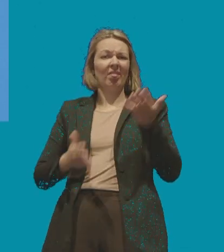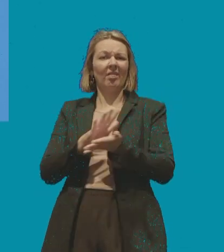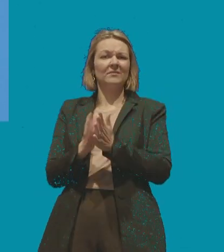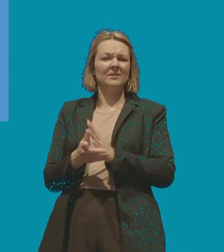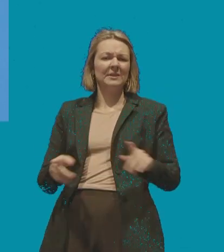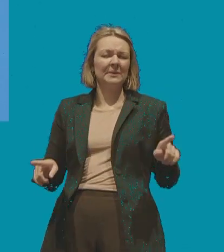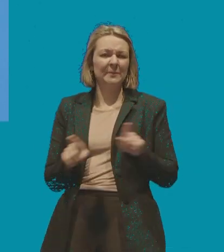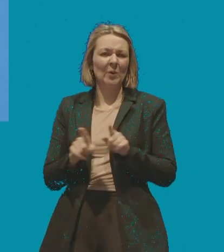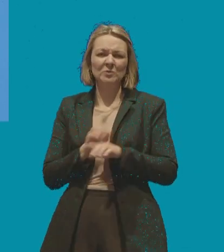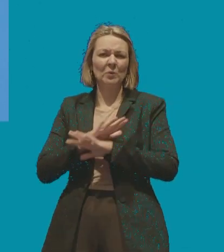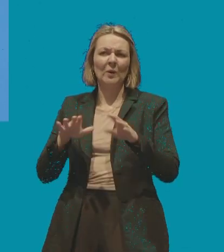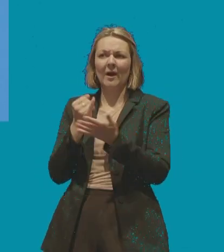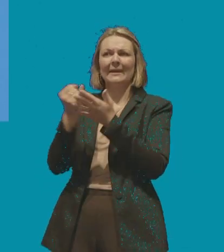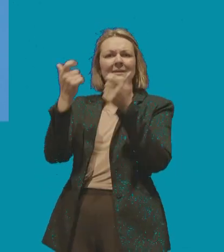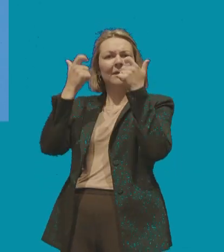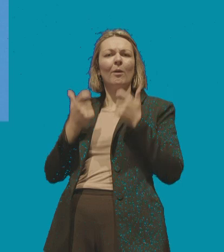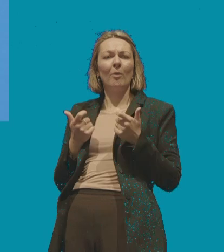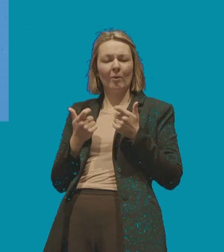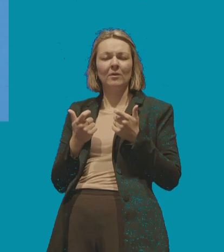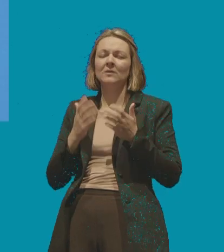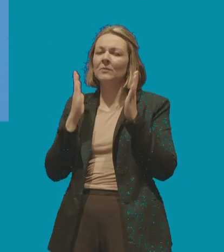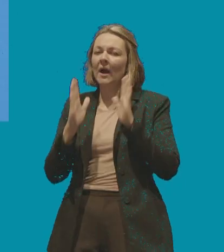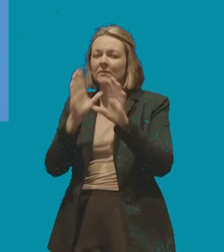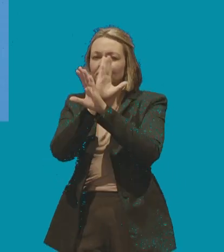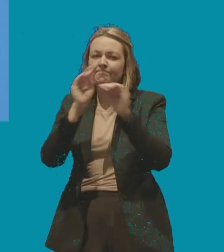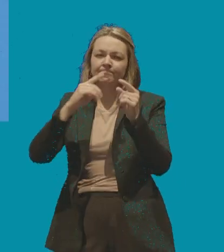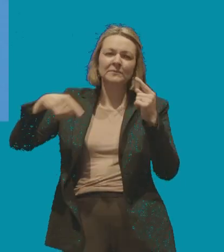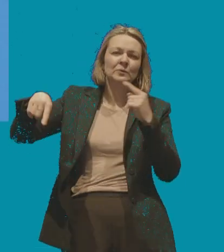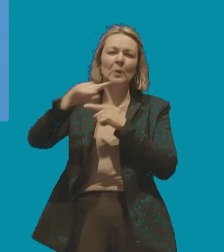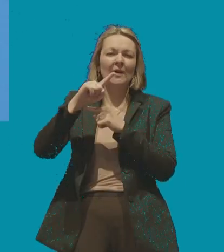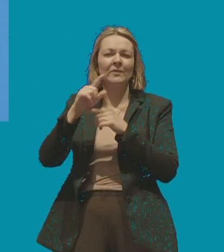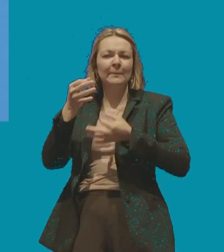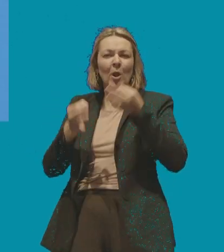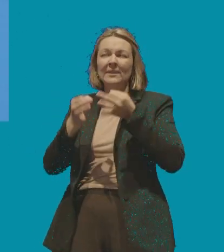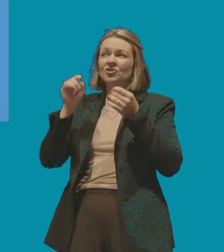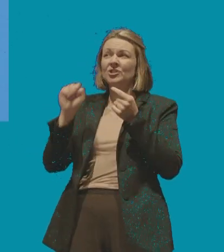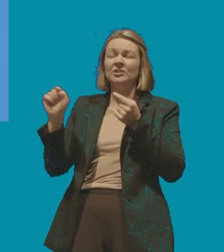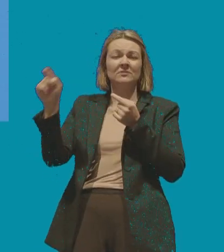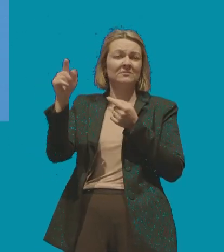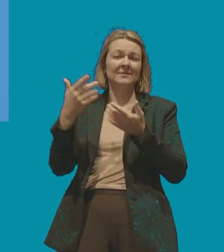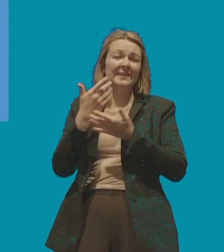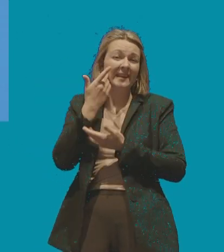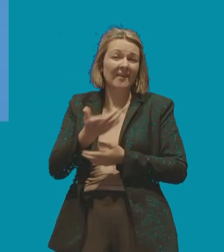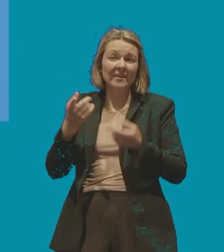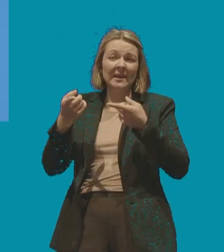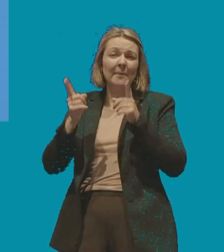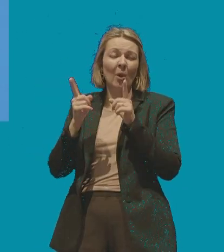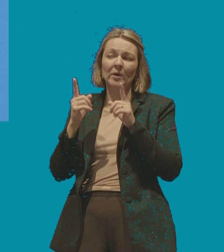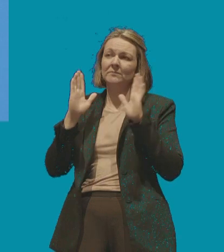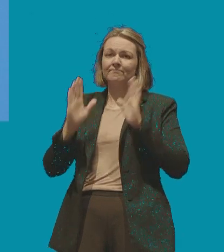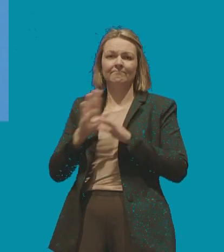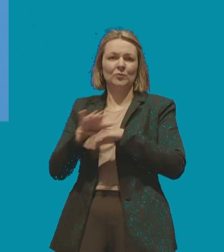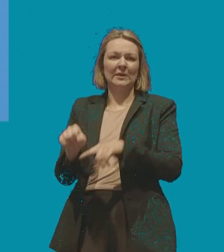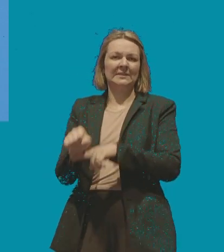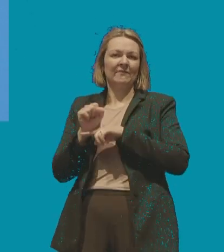they're likely to be unlawful as well. But the key message we need to send to every government, every politician and every employer is this: we will defend the